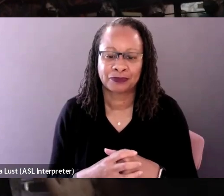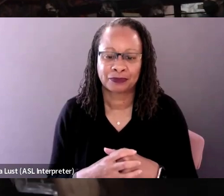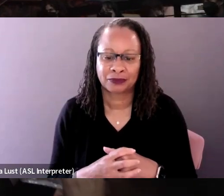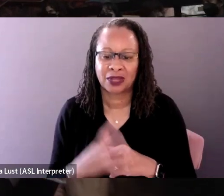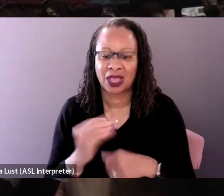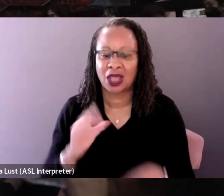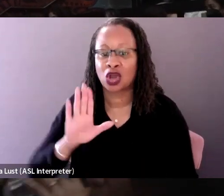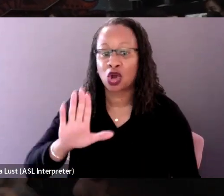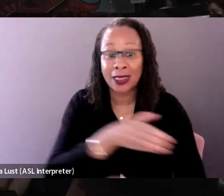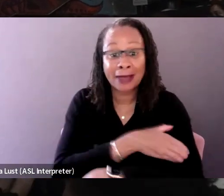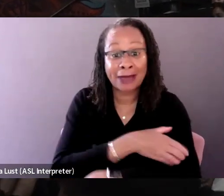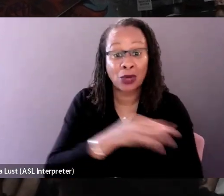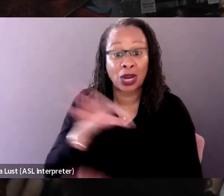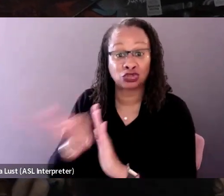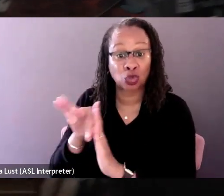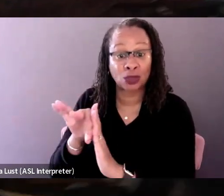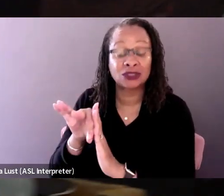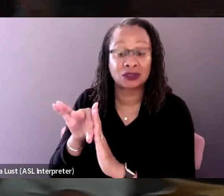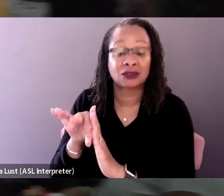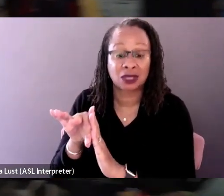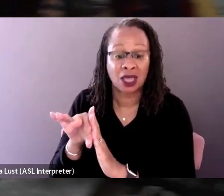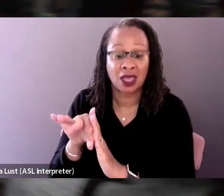and choice coming from absence.